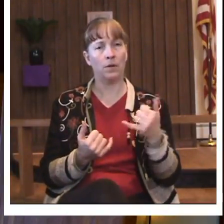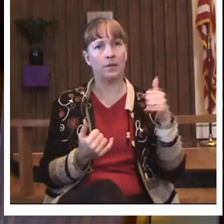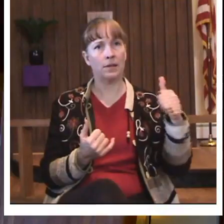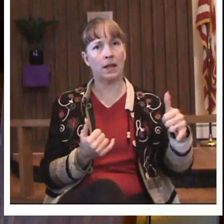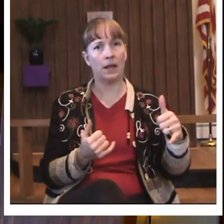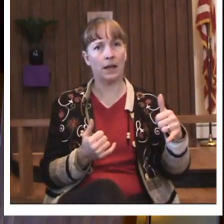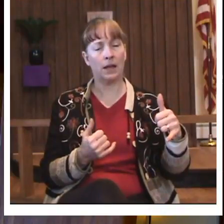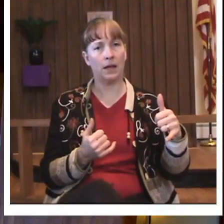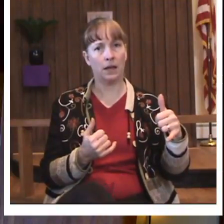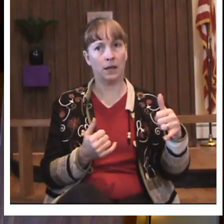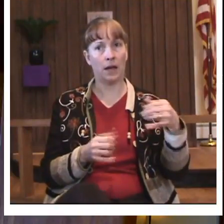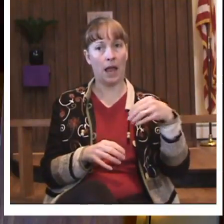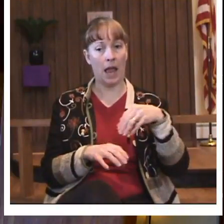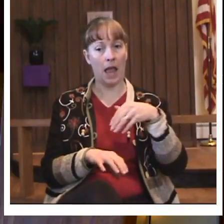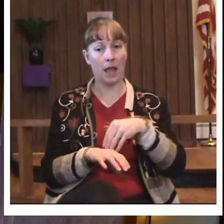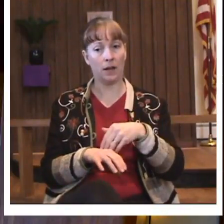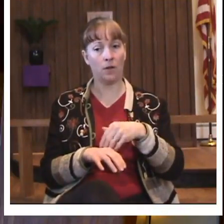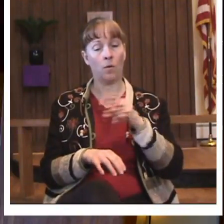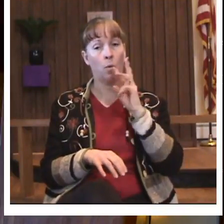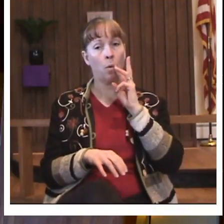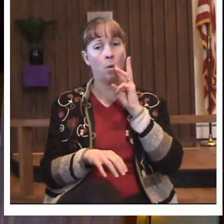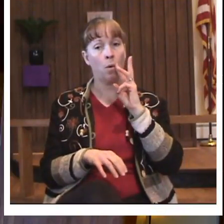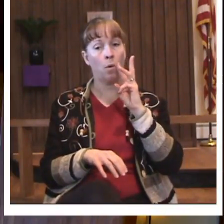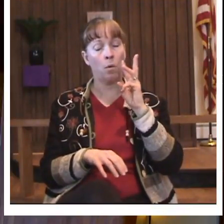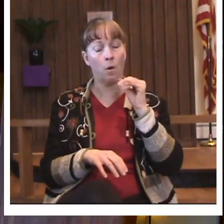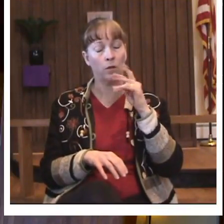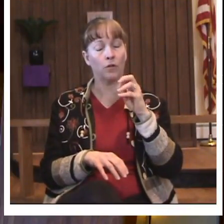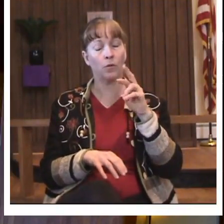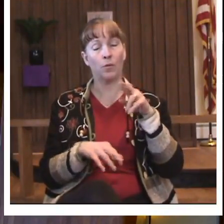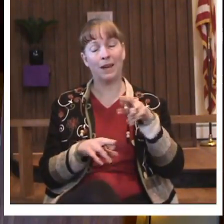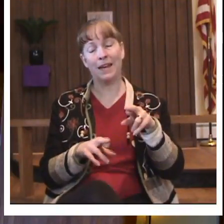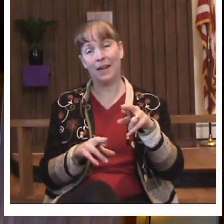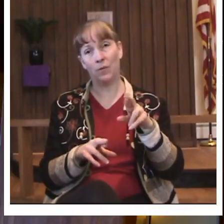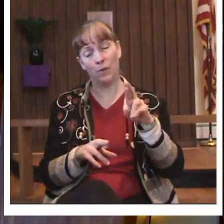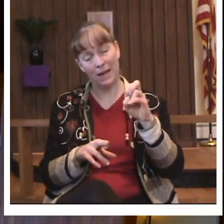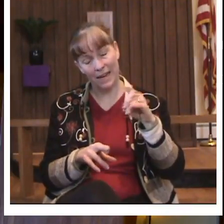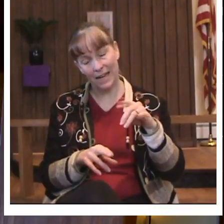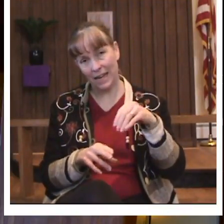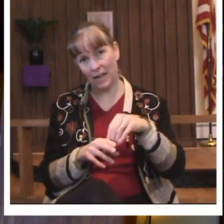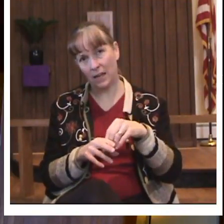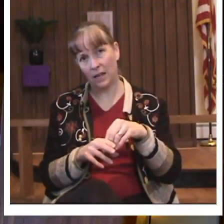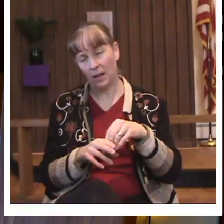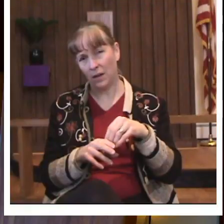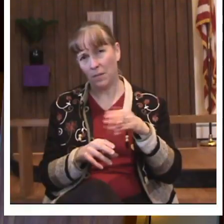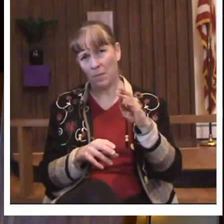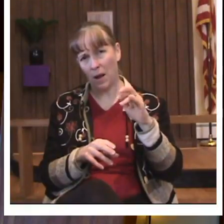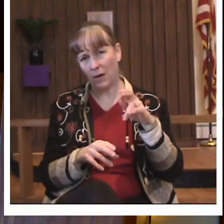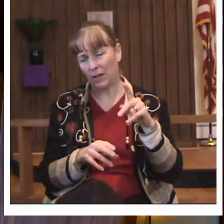the grounds of Walter Reed in vermin and mold-infested barracks.